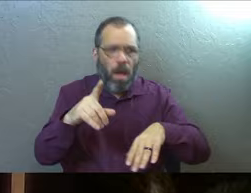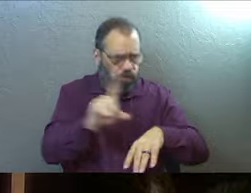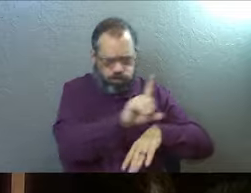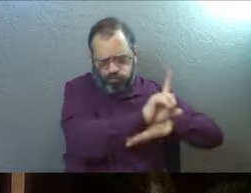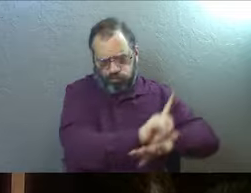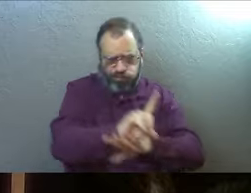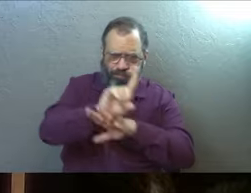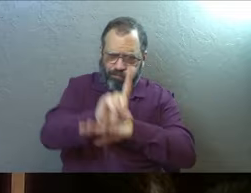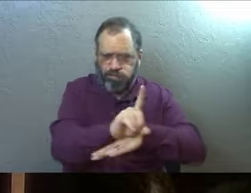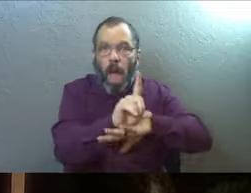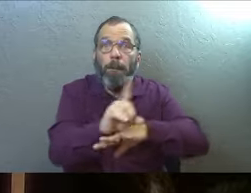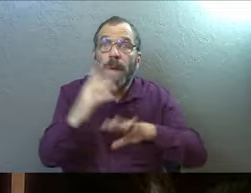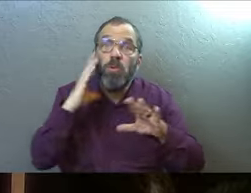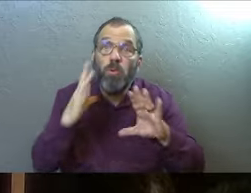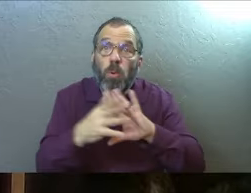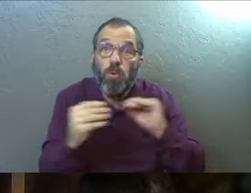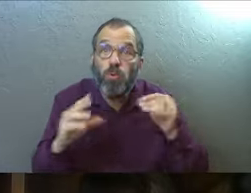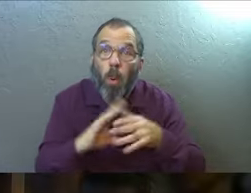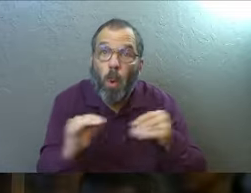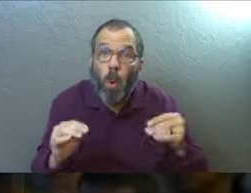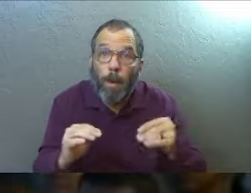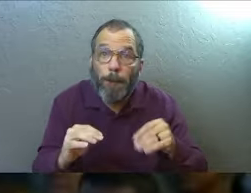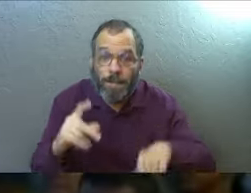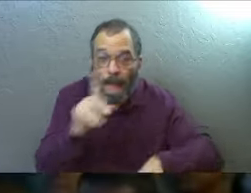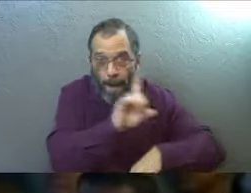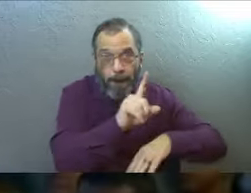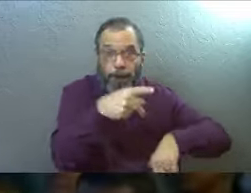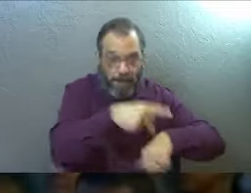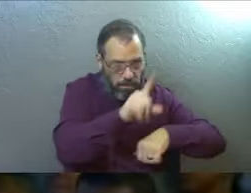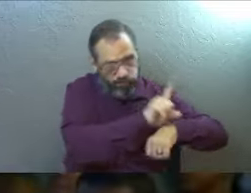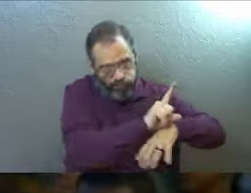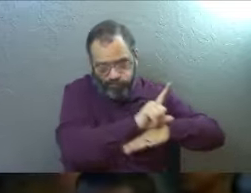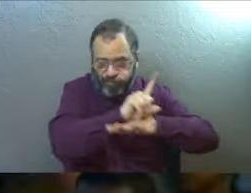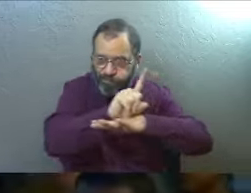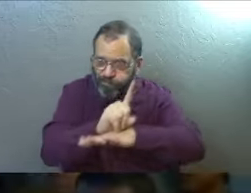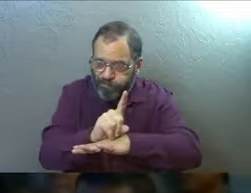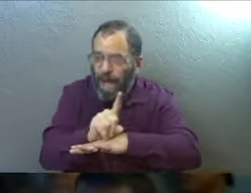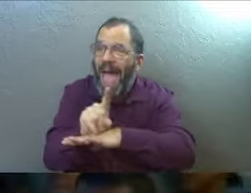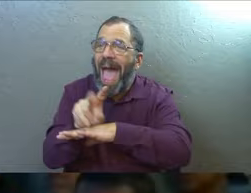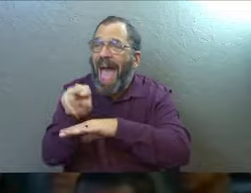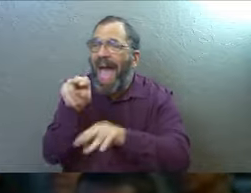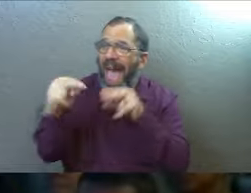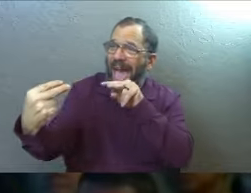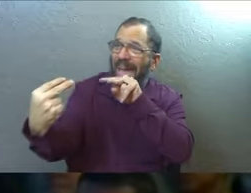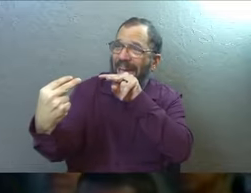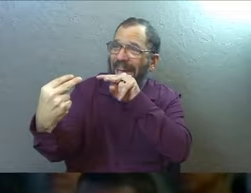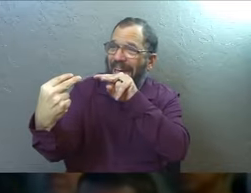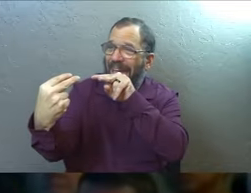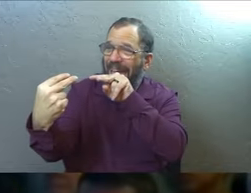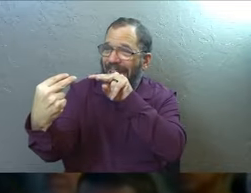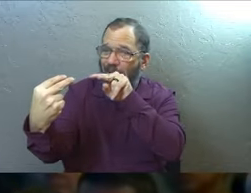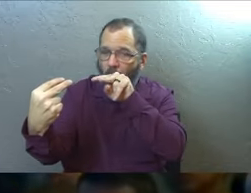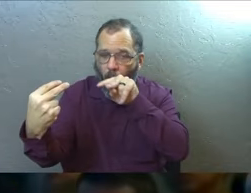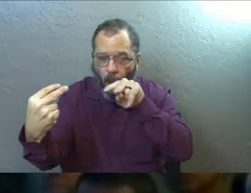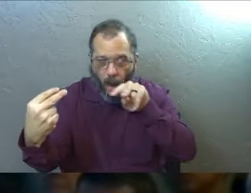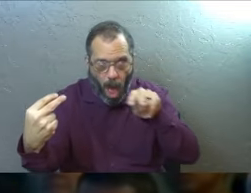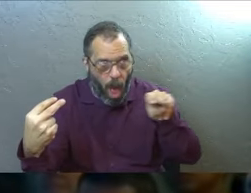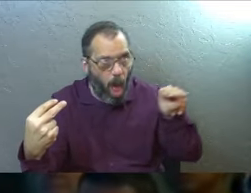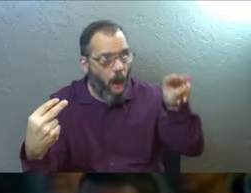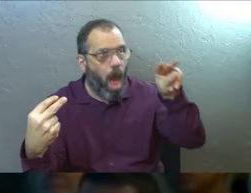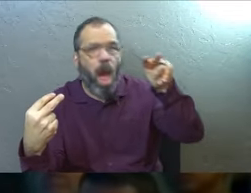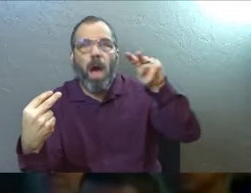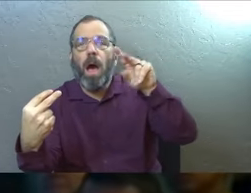started walking on water. But if you know the rest of the story, Peter starts taking his eyes off of Jesus for just a moment. And what